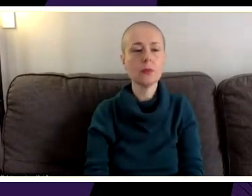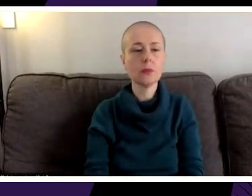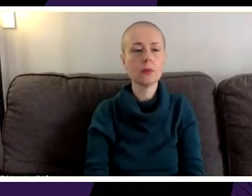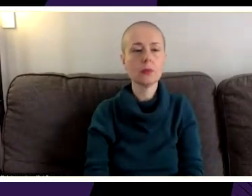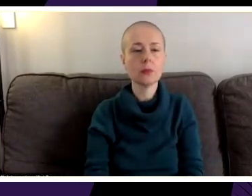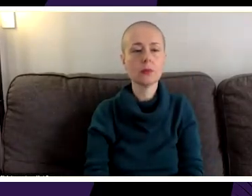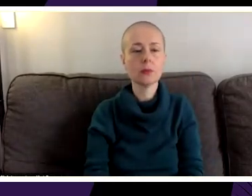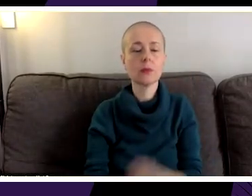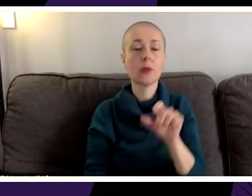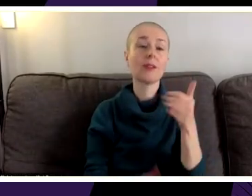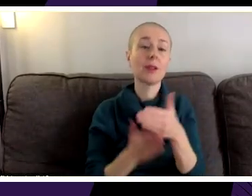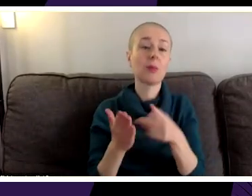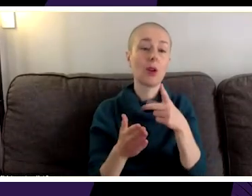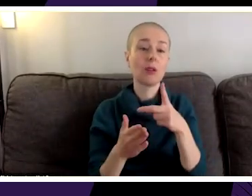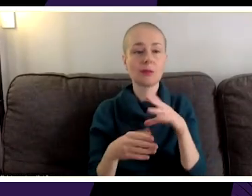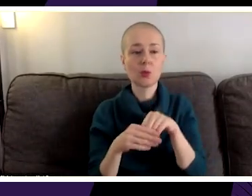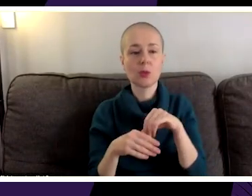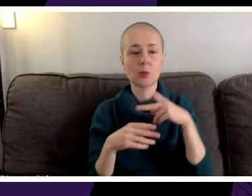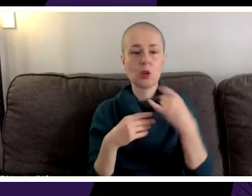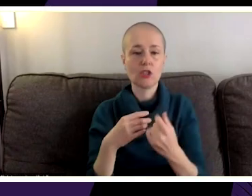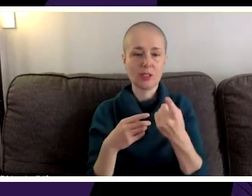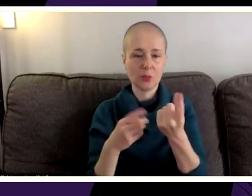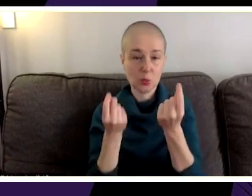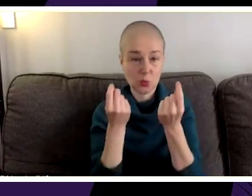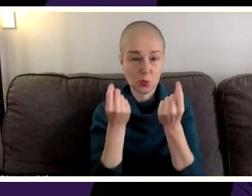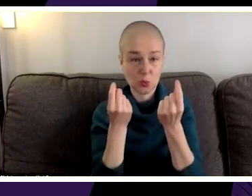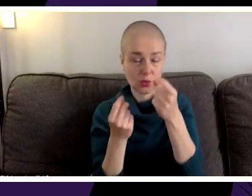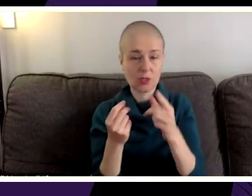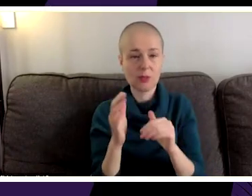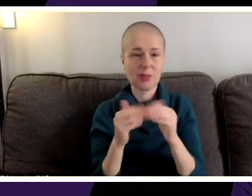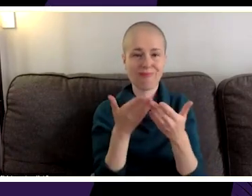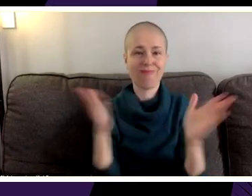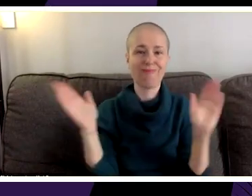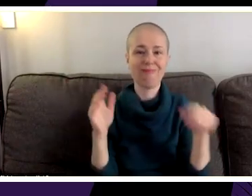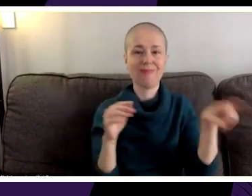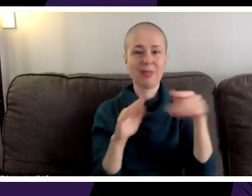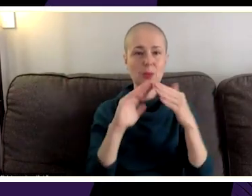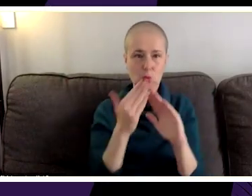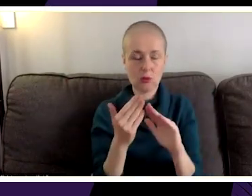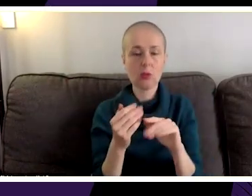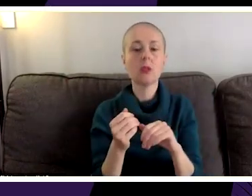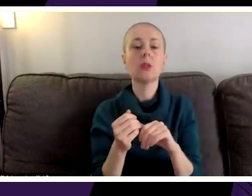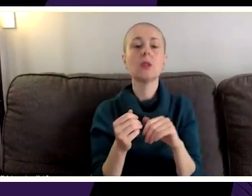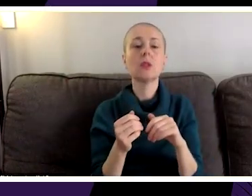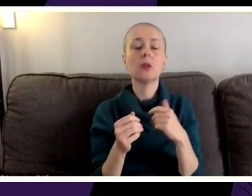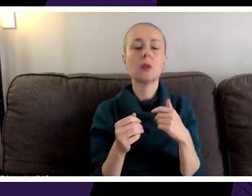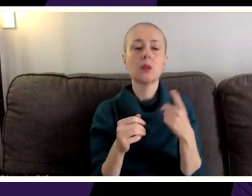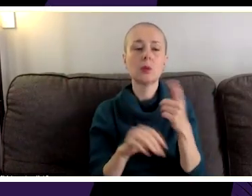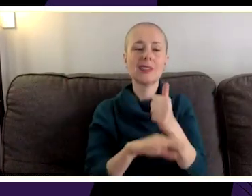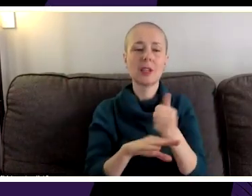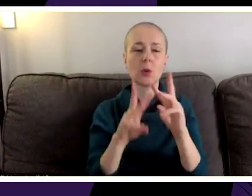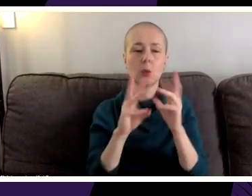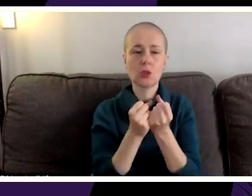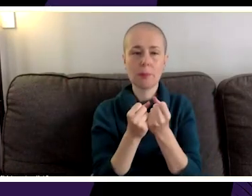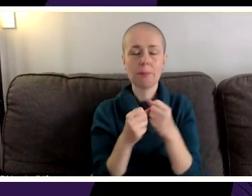Another part of this project was building this in community. So we did a 2-day workshop in